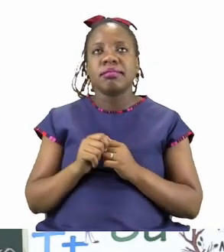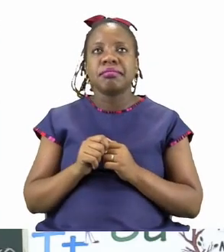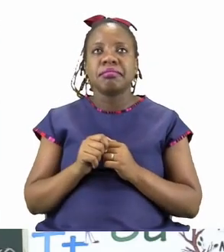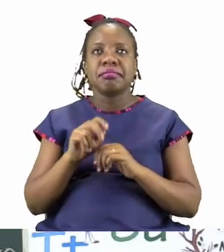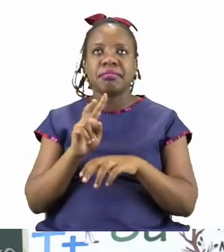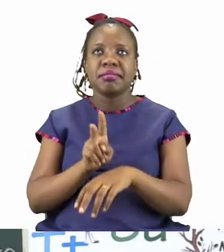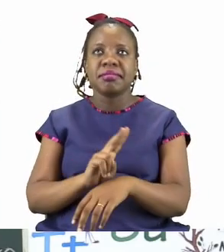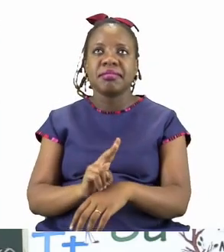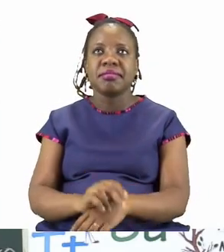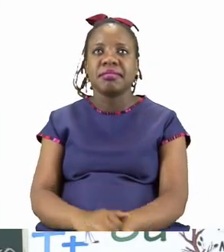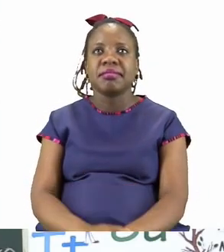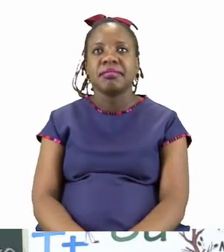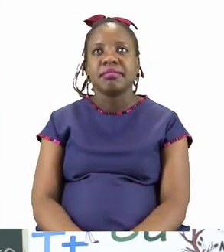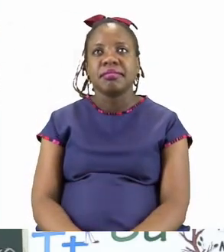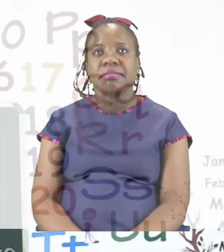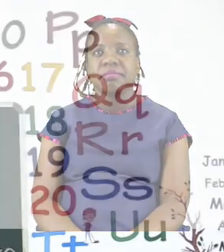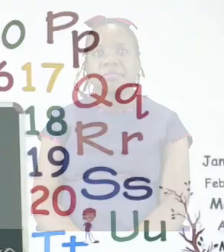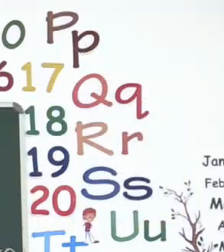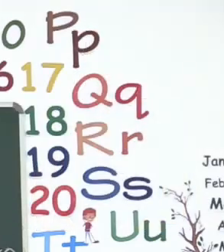break.